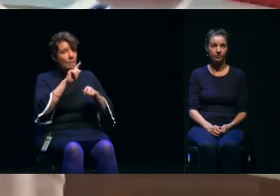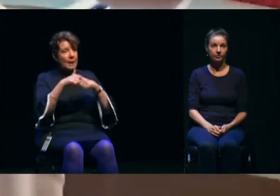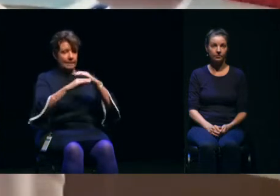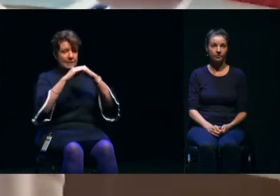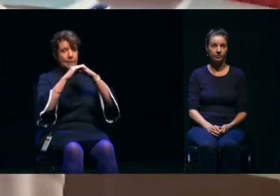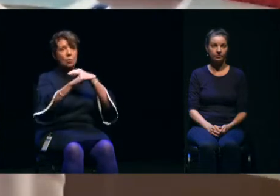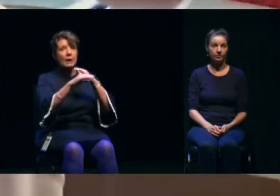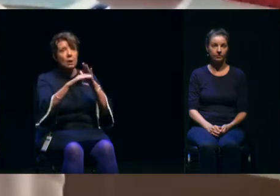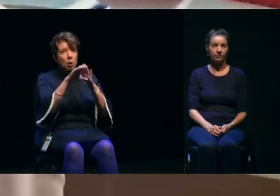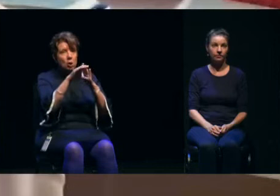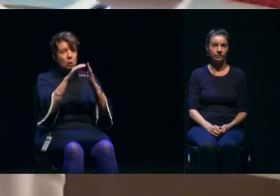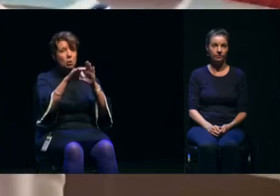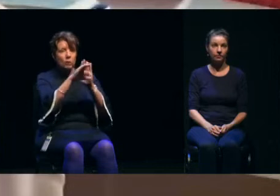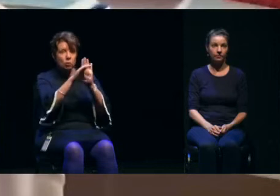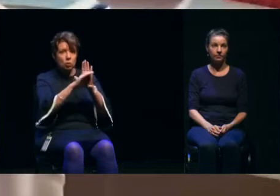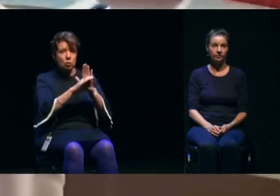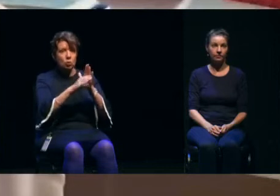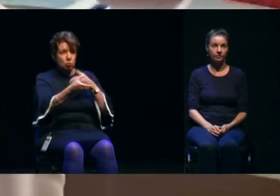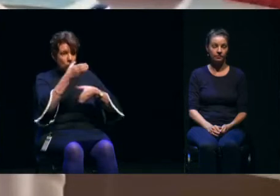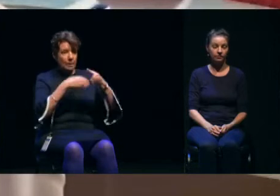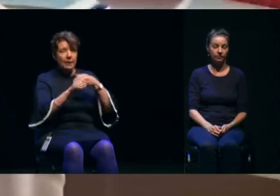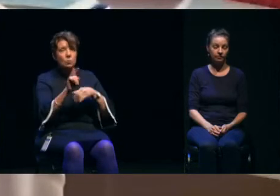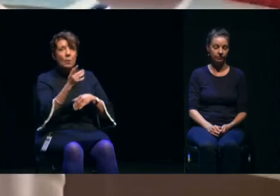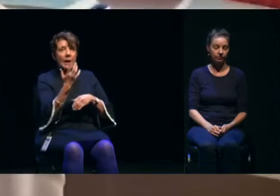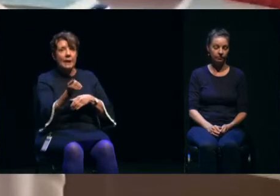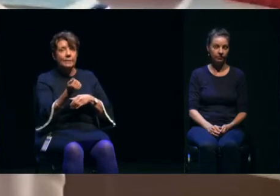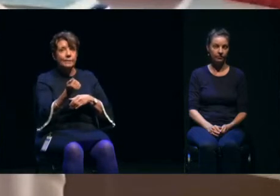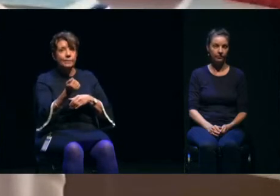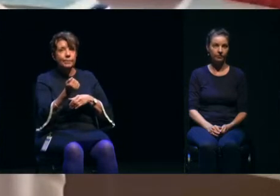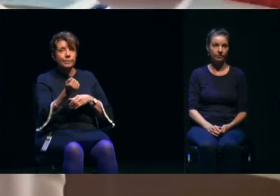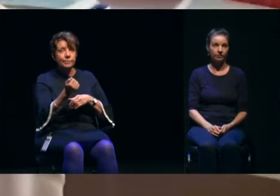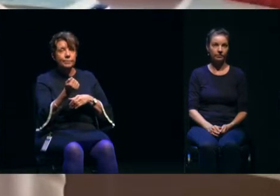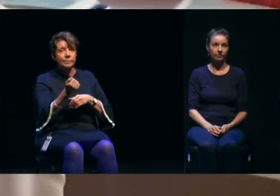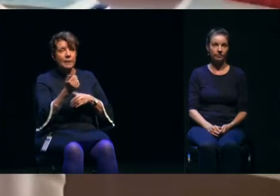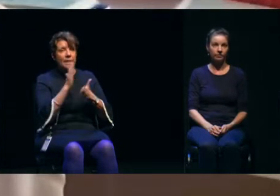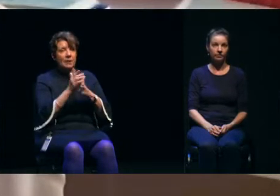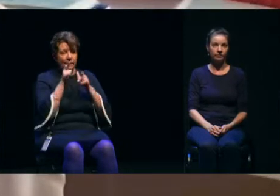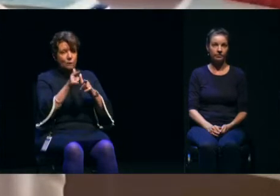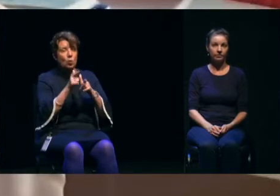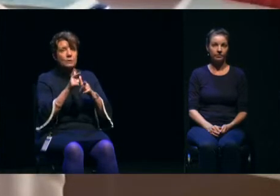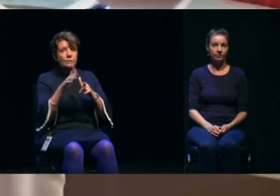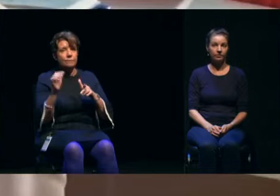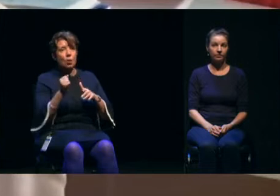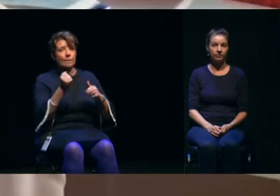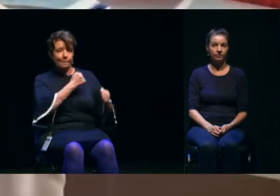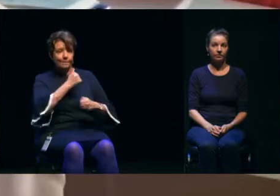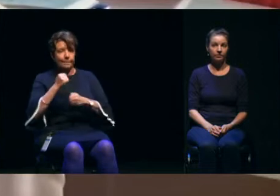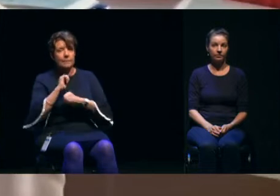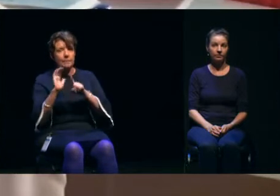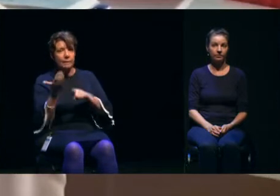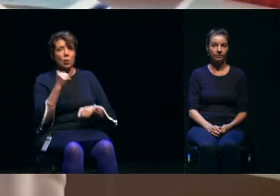democratic constitution to replace the one that was imposed by the dictatorship in